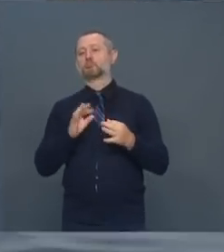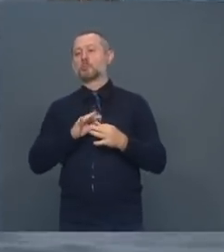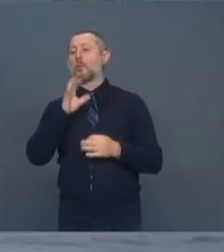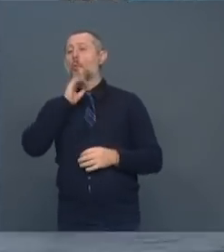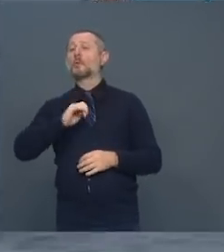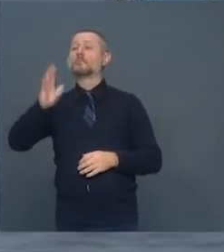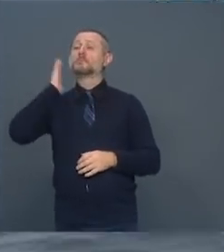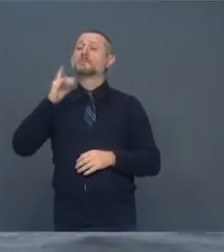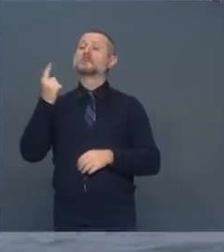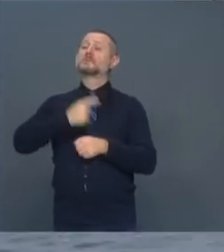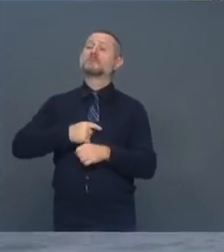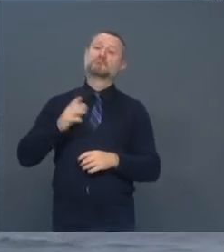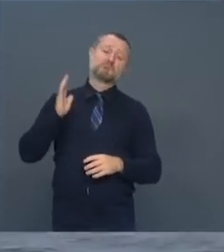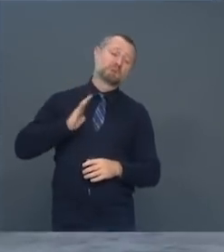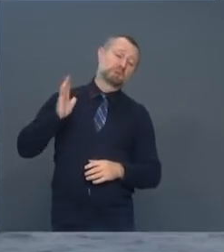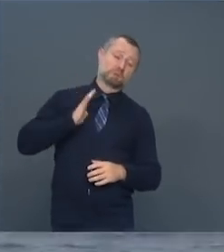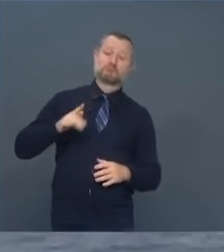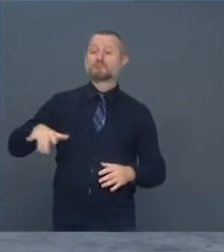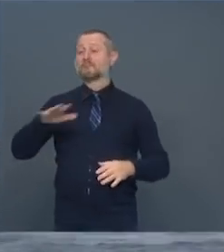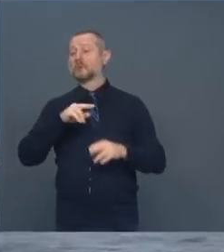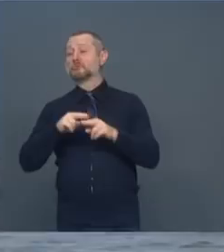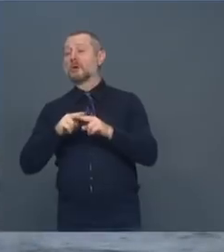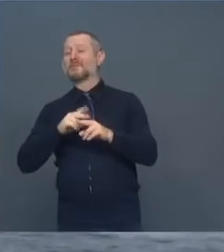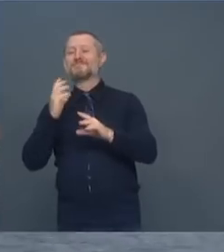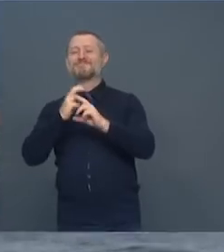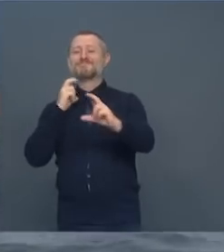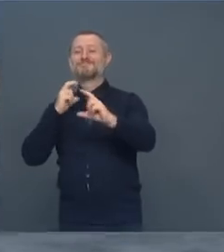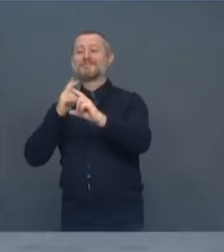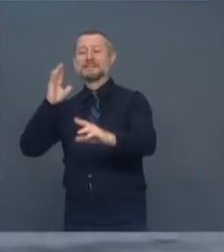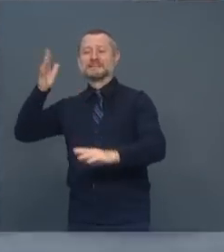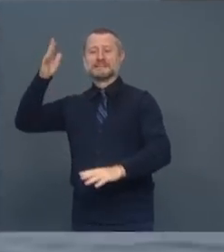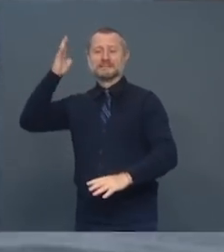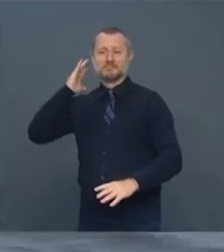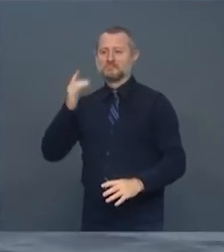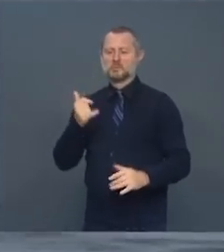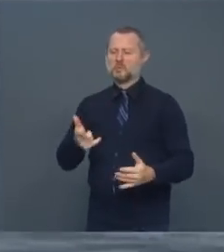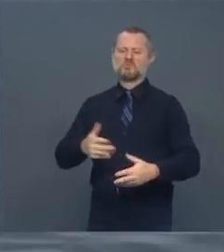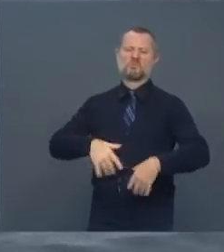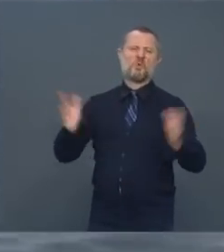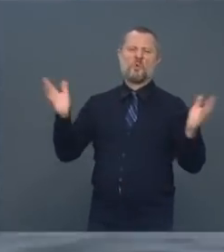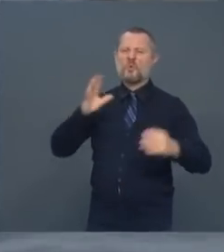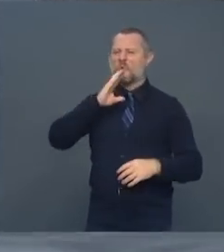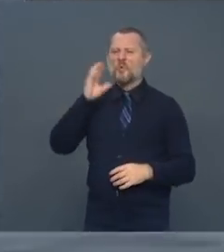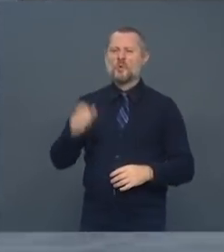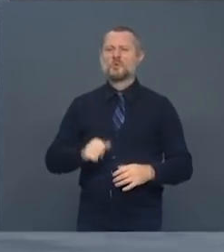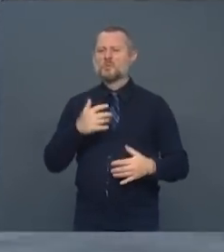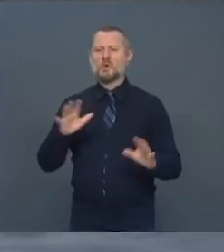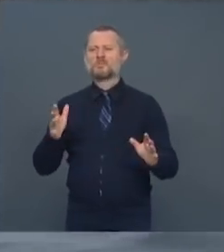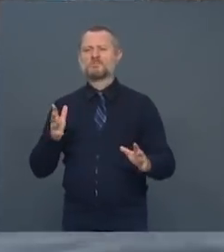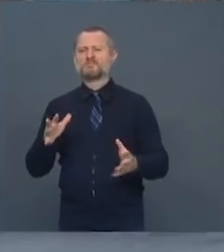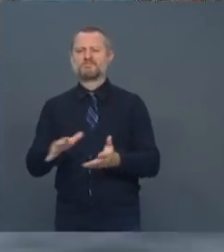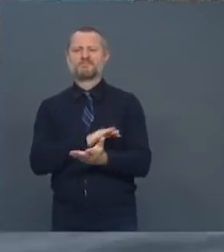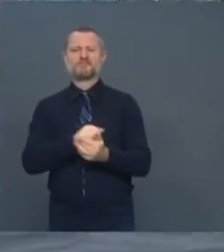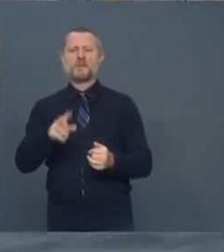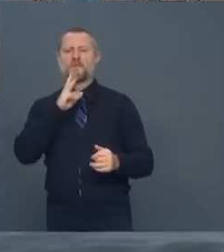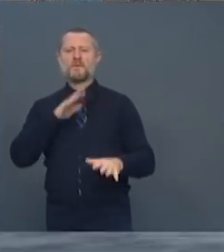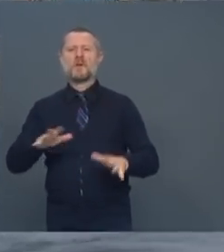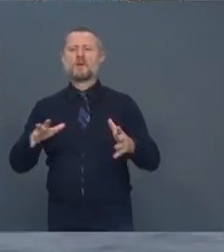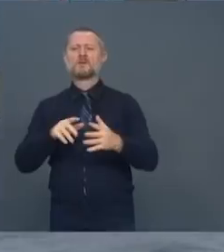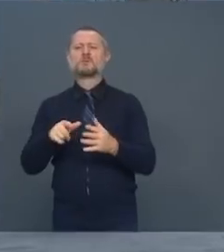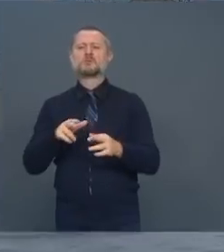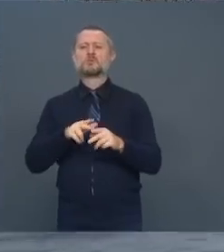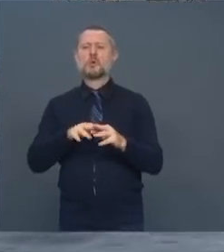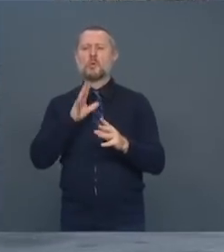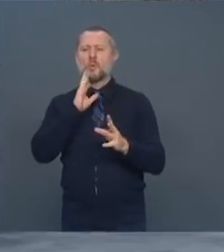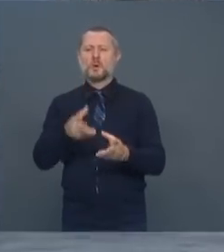Redbirds and aluminum cars. I mean, those cars just don't last down here. They get beaten around by the currents and dissolved by the salts. And